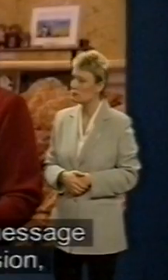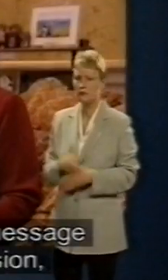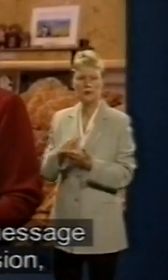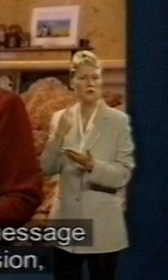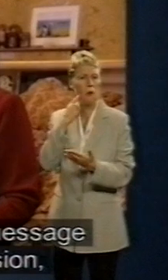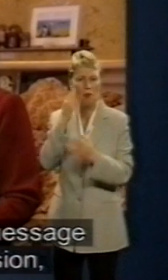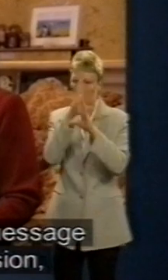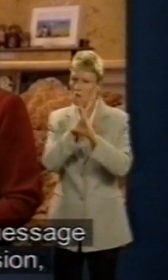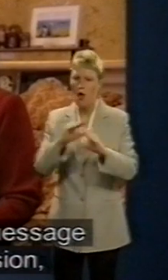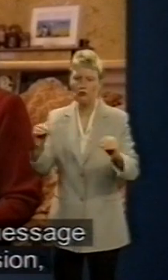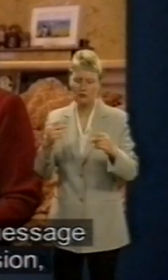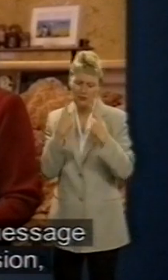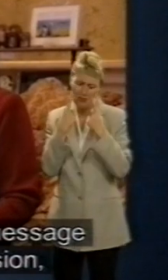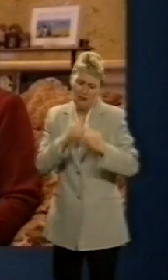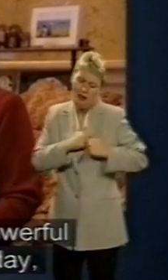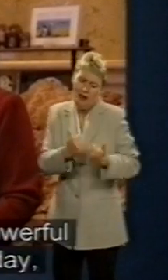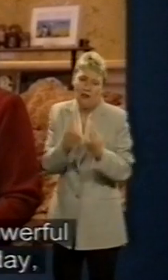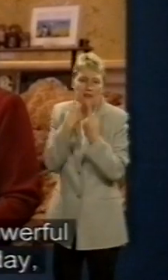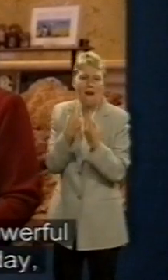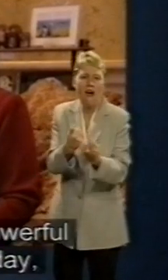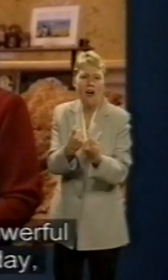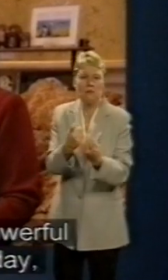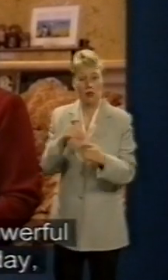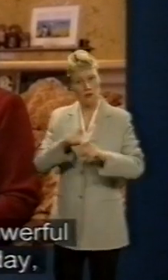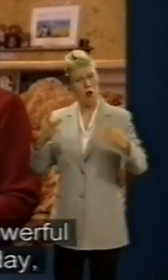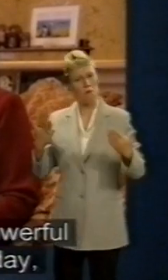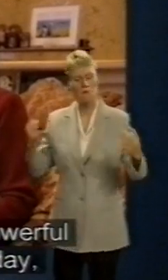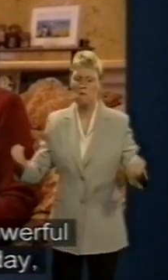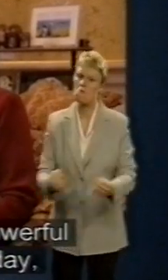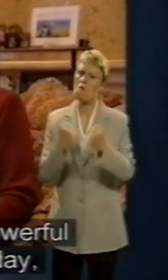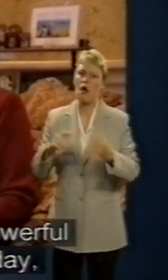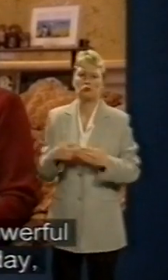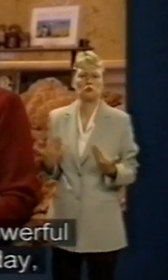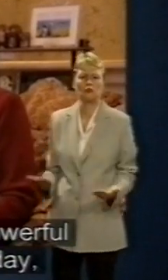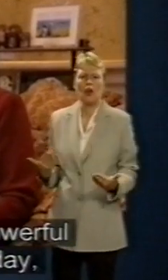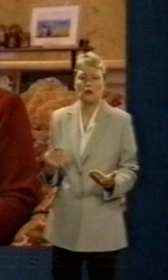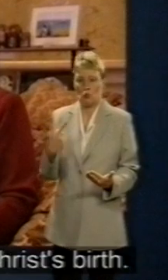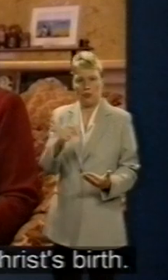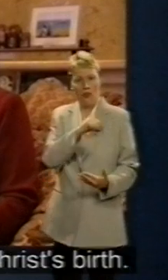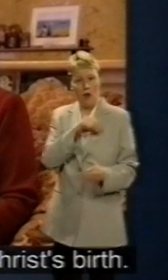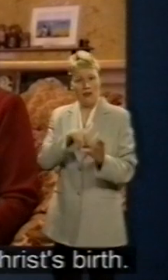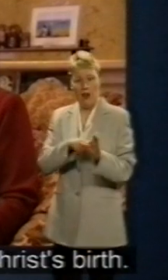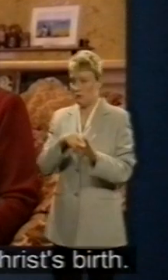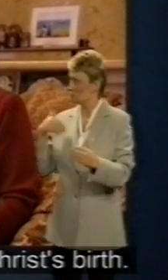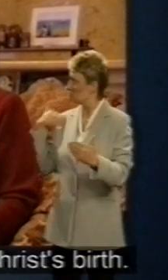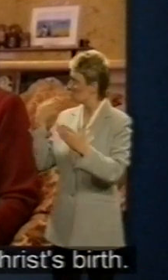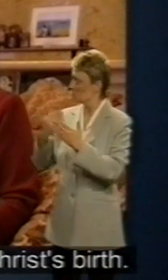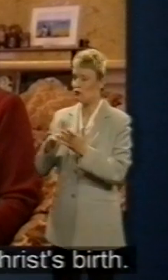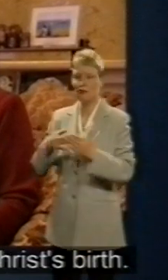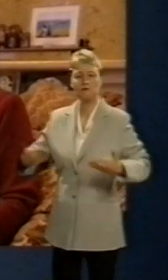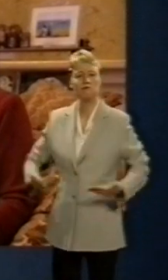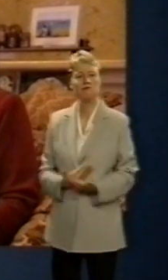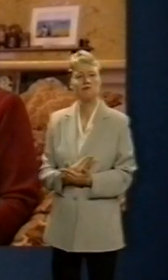simple message of compassion, and yet as powerful as ever today, 2,000 years after Christ's birth.